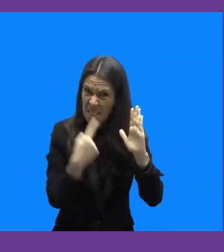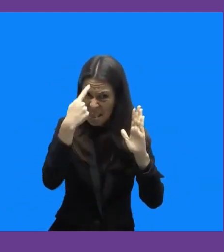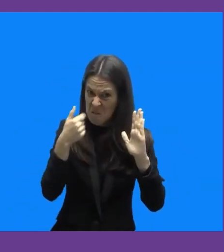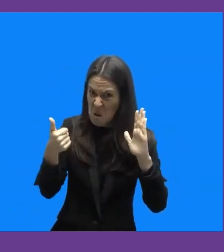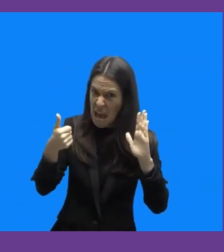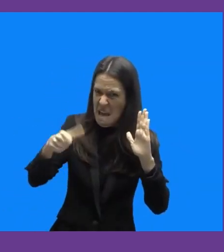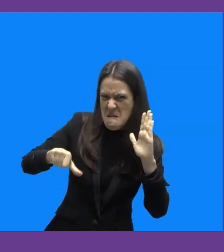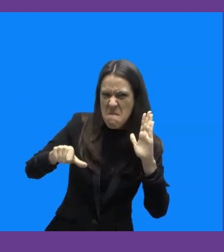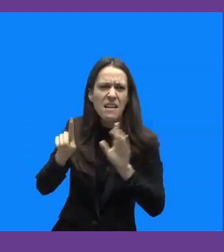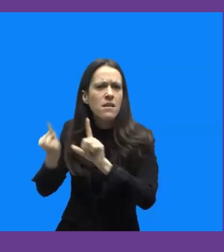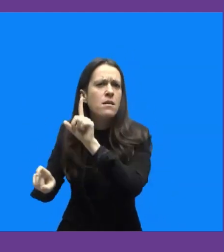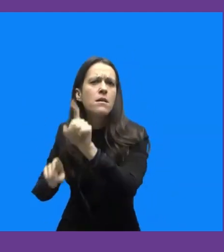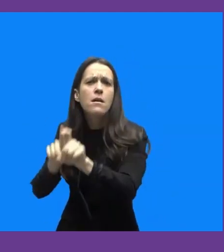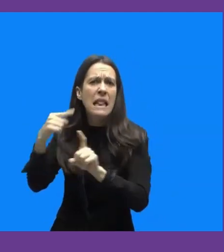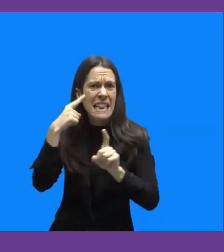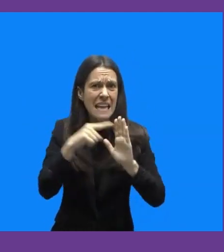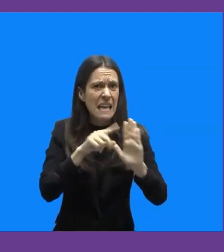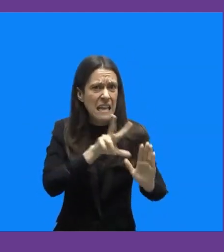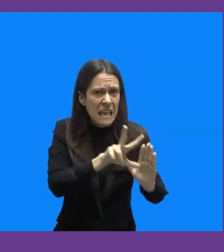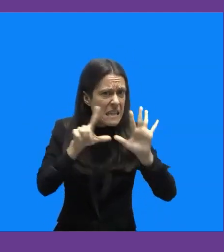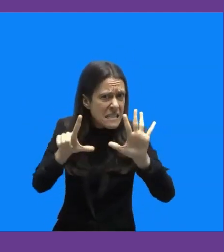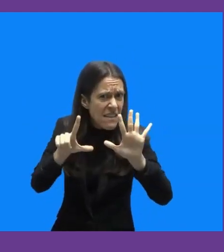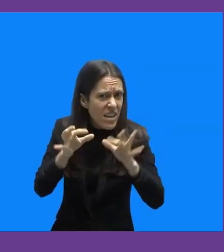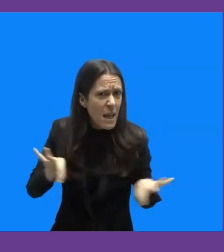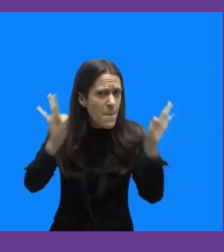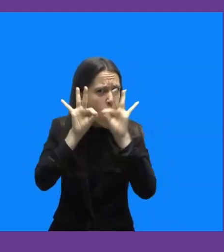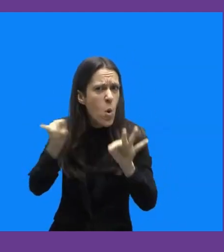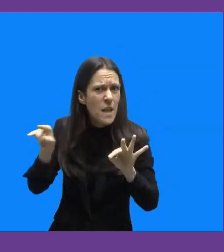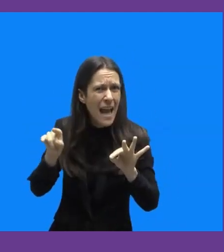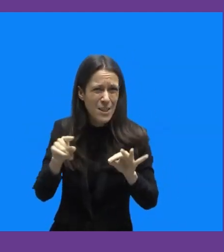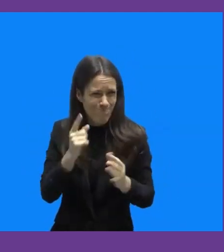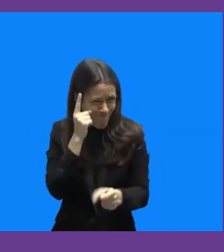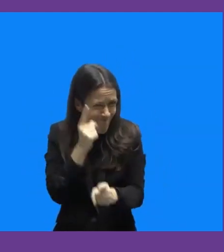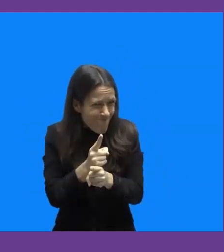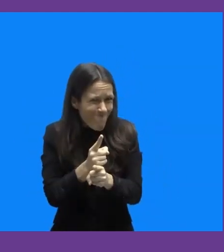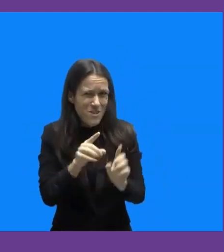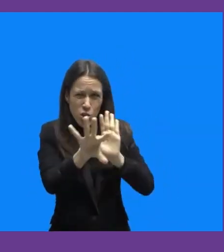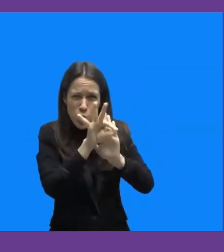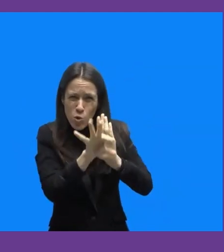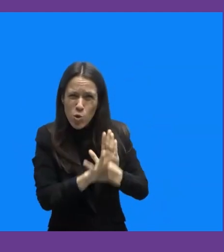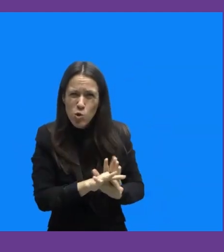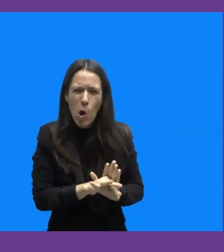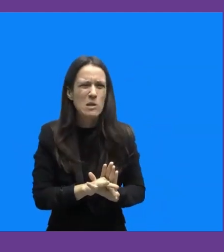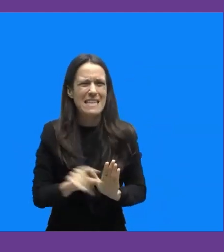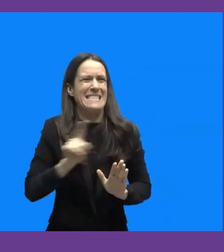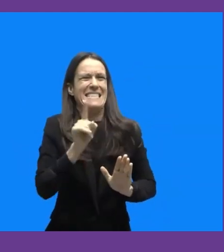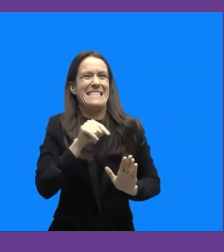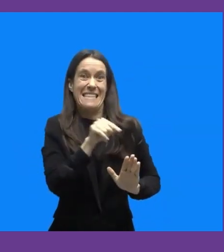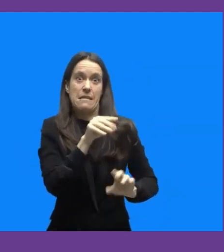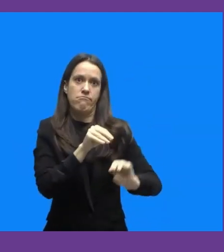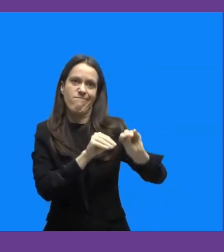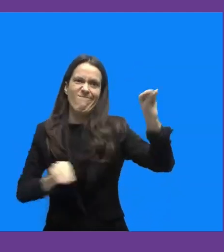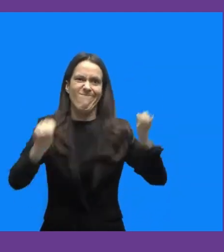how important and if we had actually made the right choice on having this